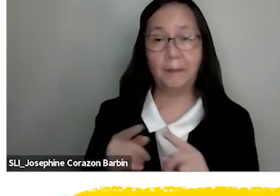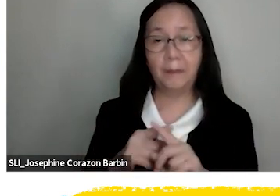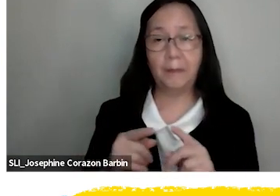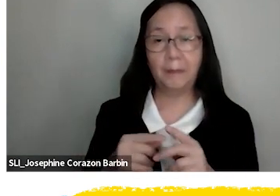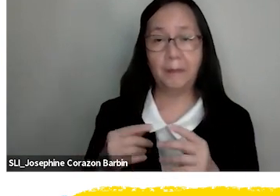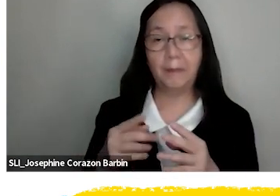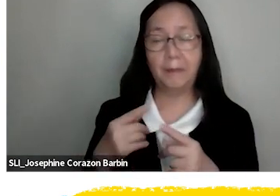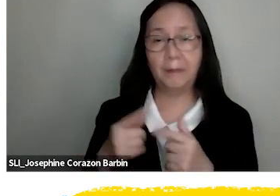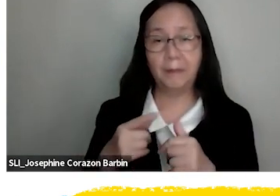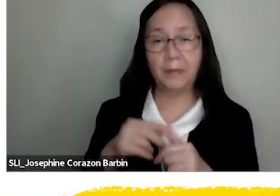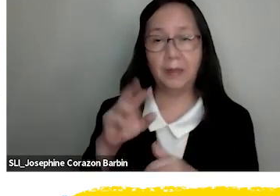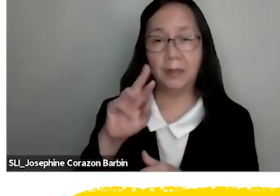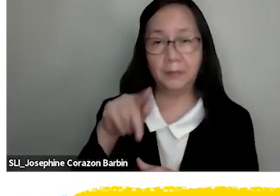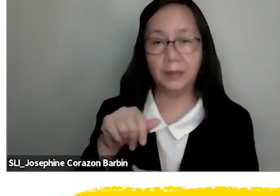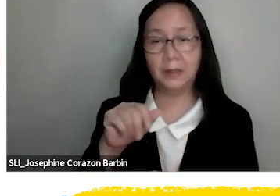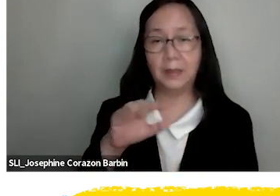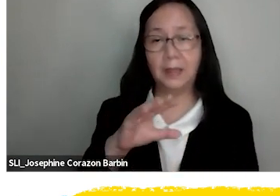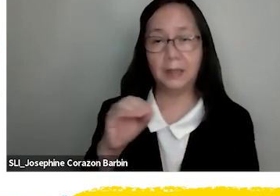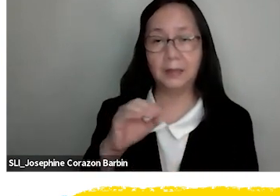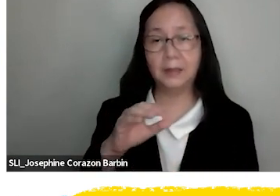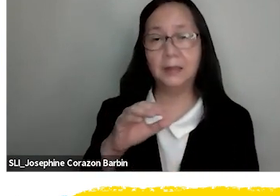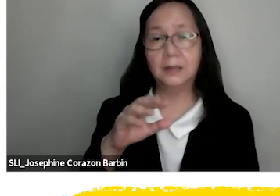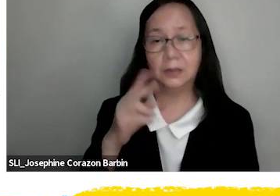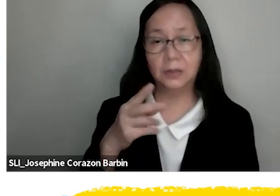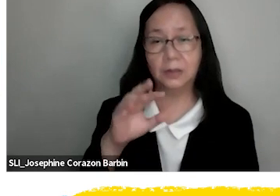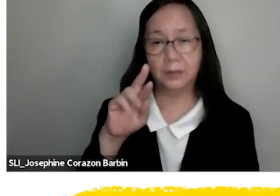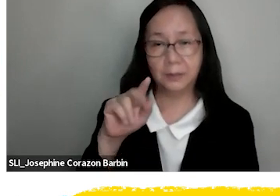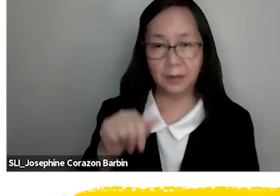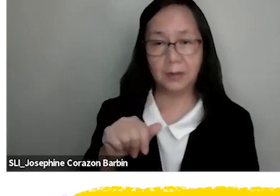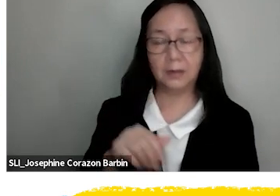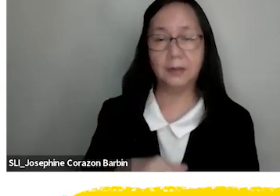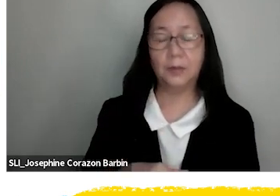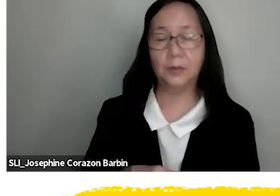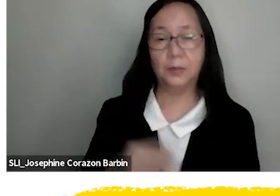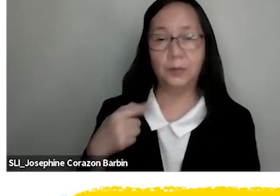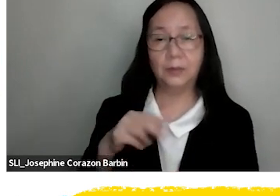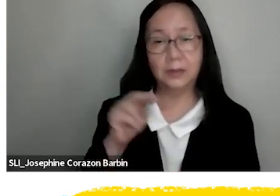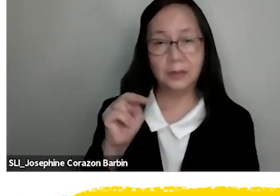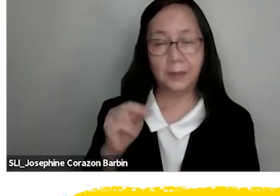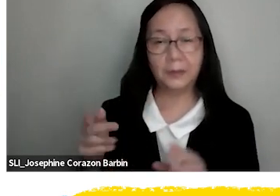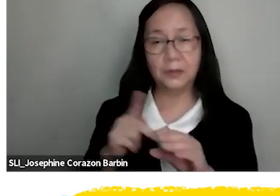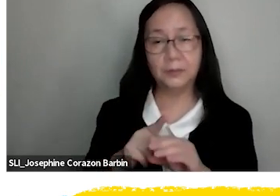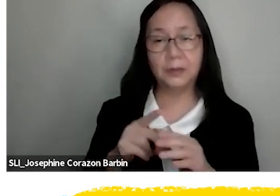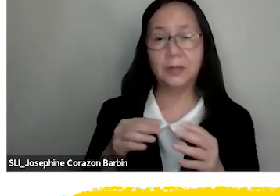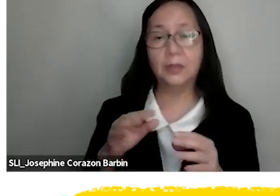the first RPA and the second RPA, we need the participation of